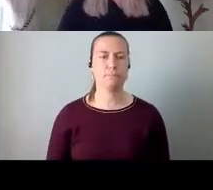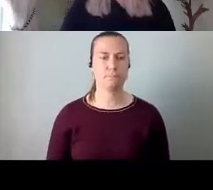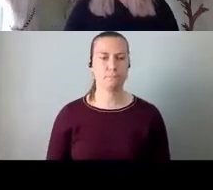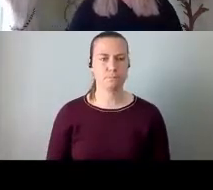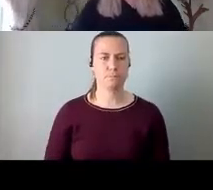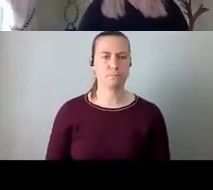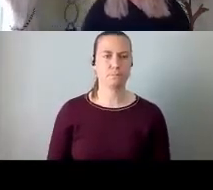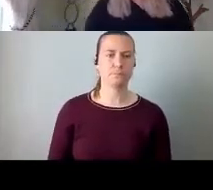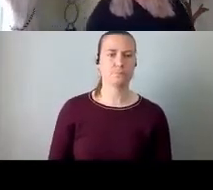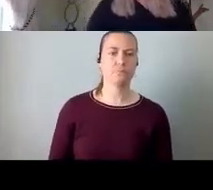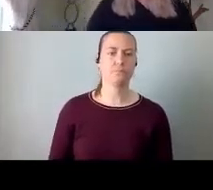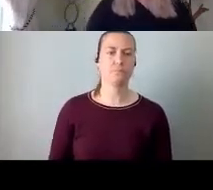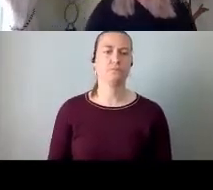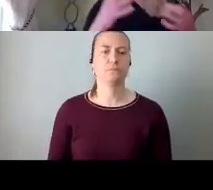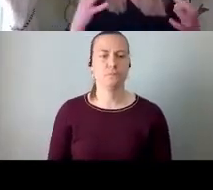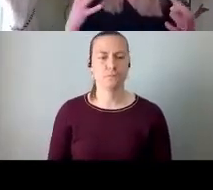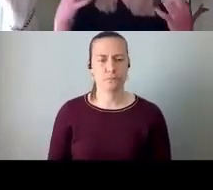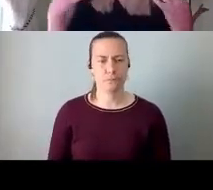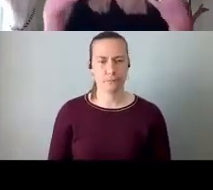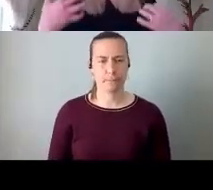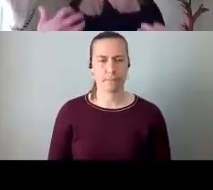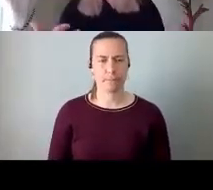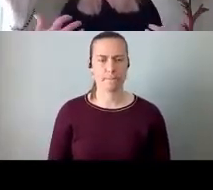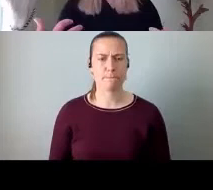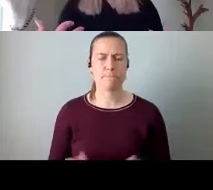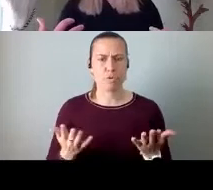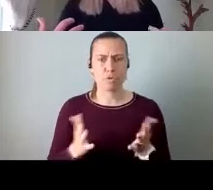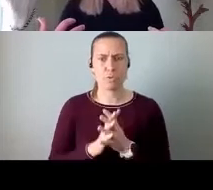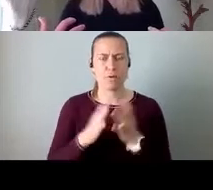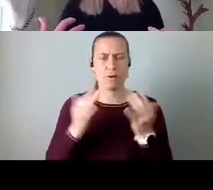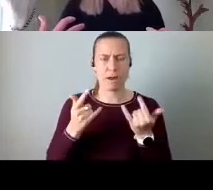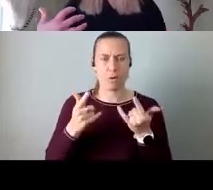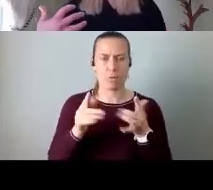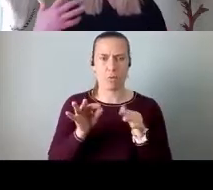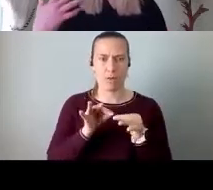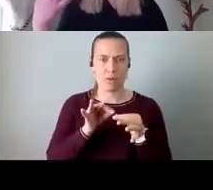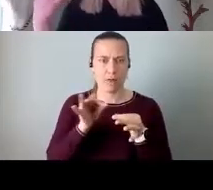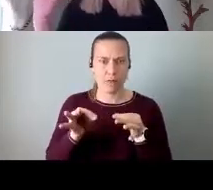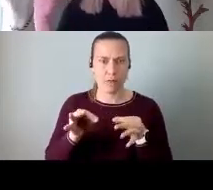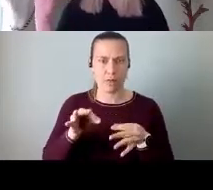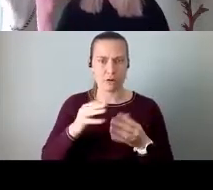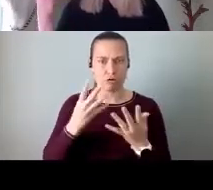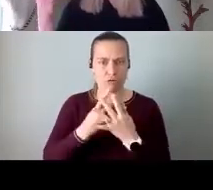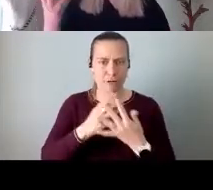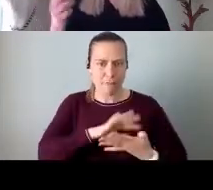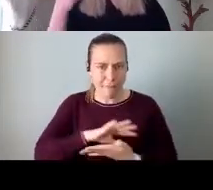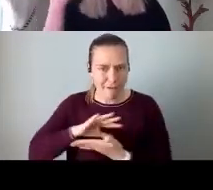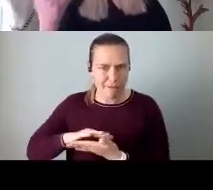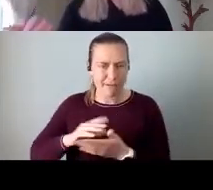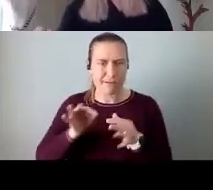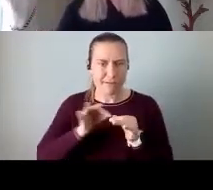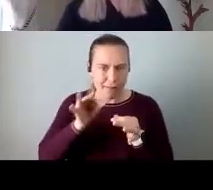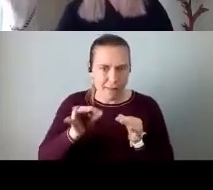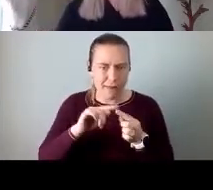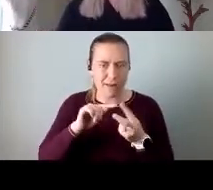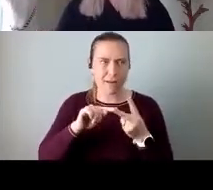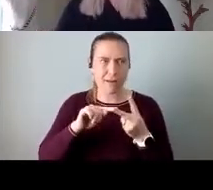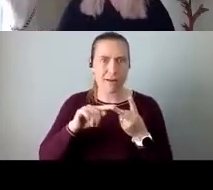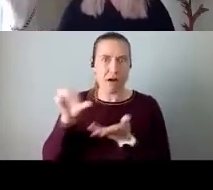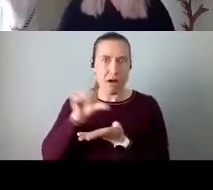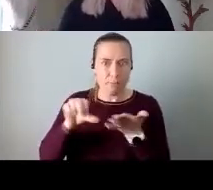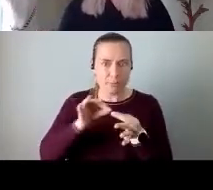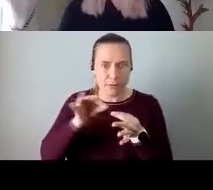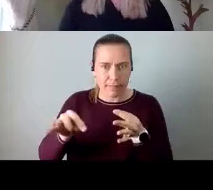So how is now this delay in screening mammography and the delay in operating,